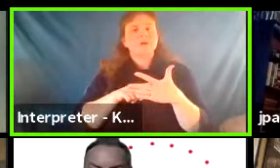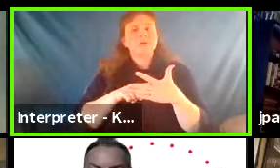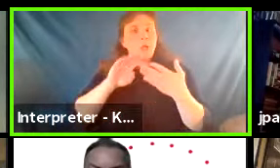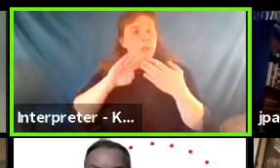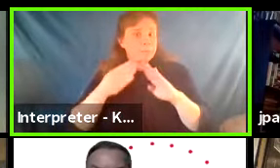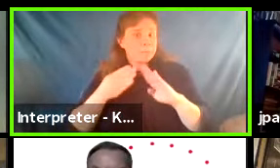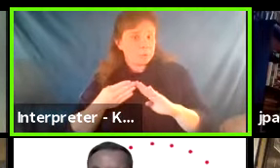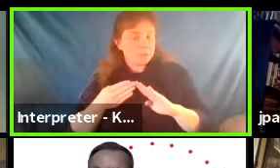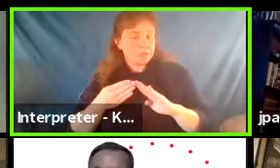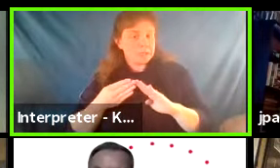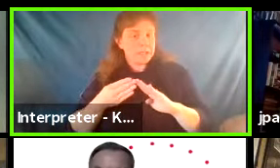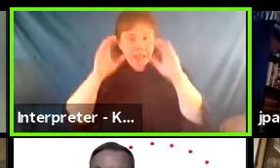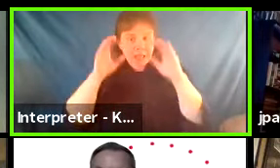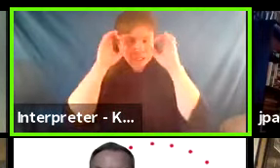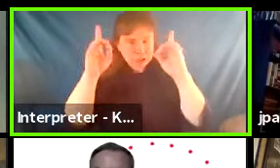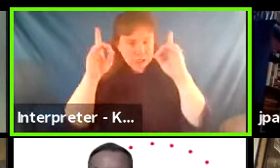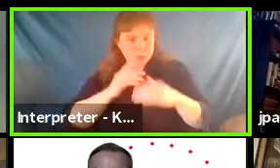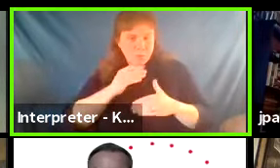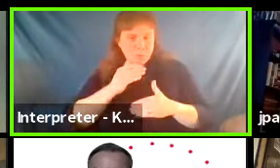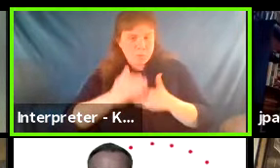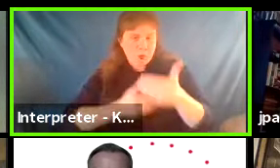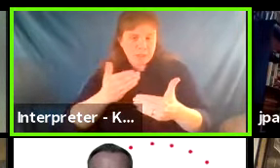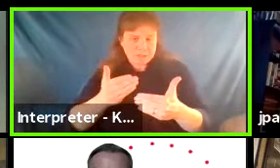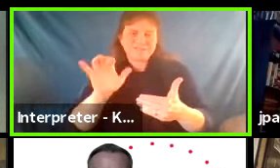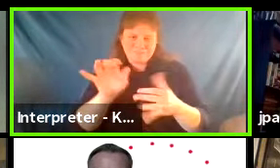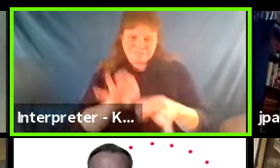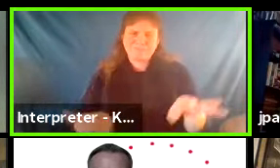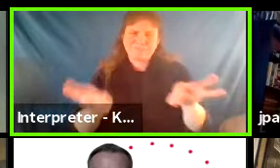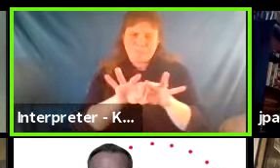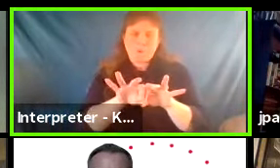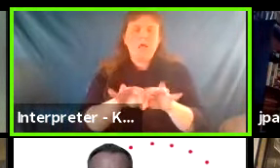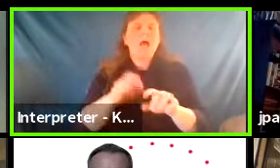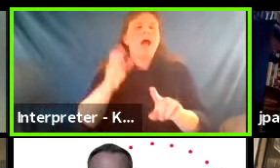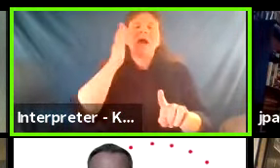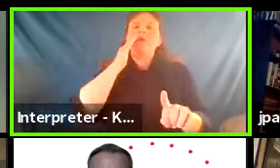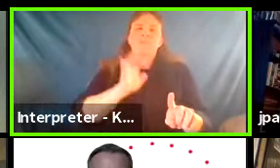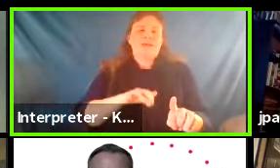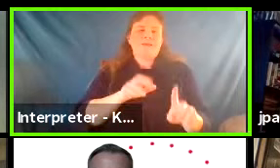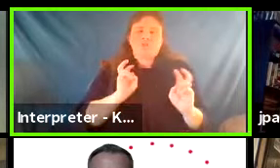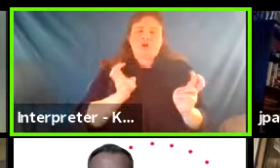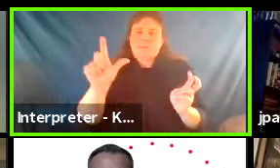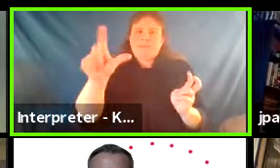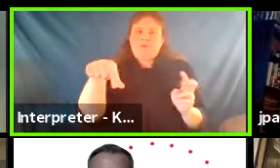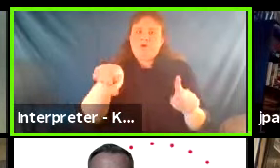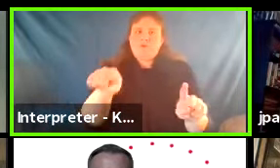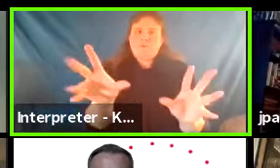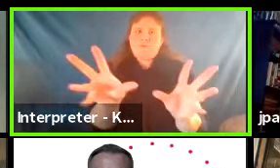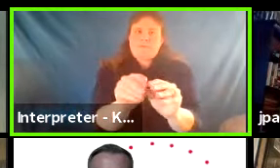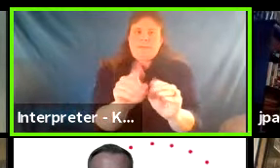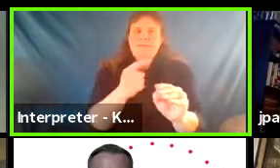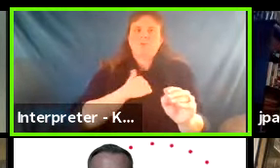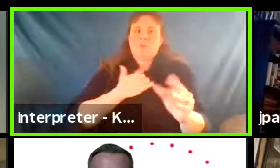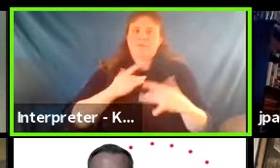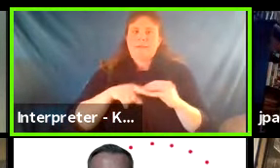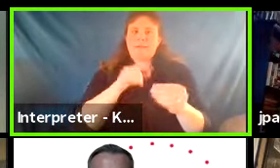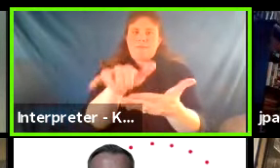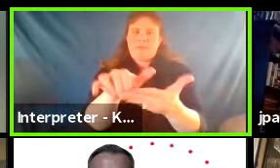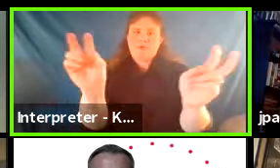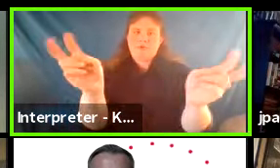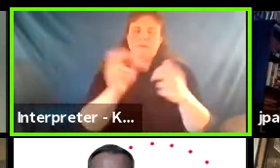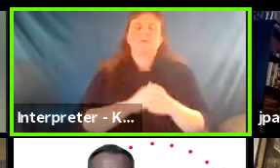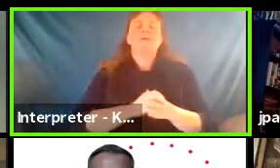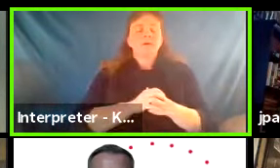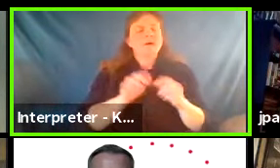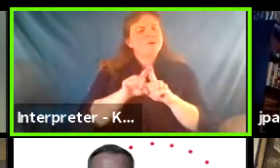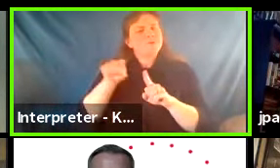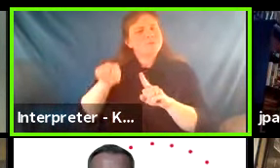education process very early. And I know it's going to be later on in this meeting, so I'm really excited to hear about this. These are also populations